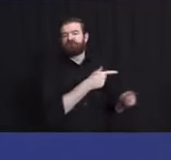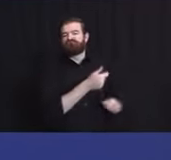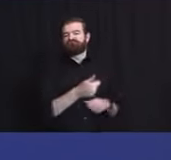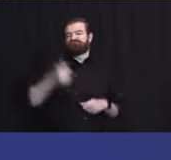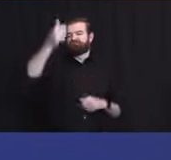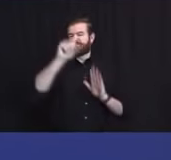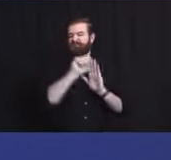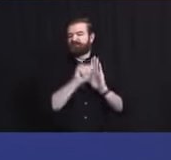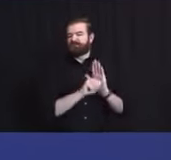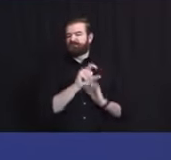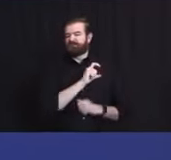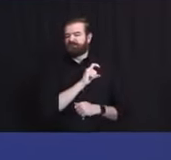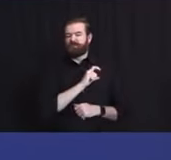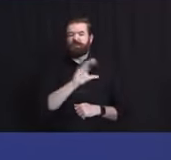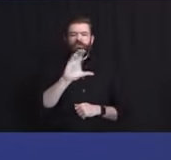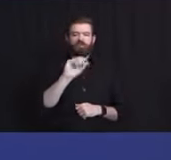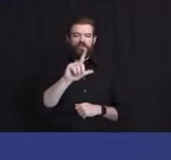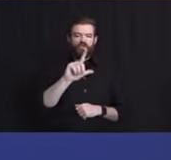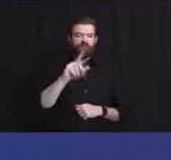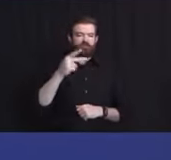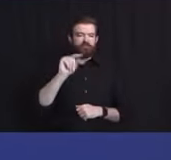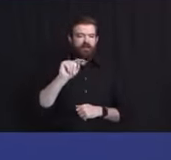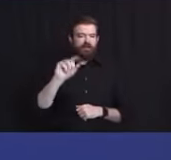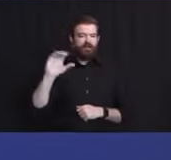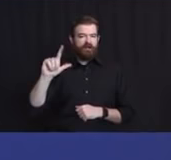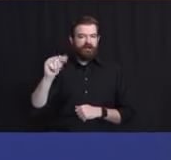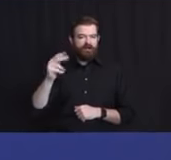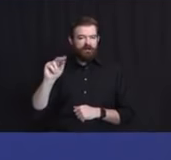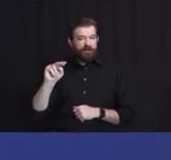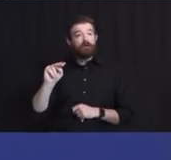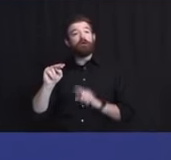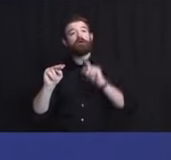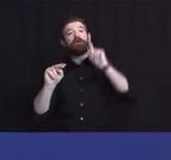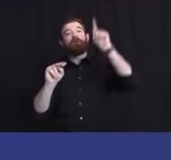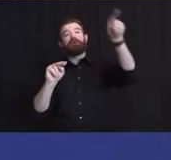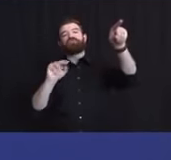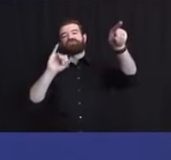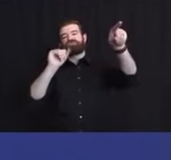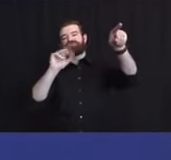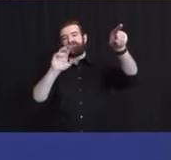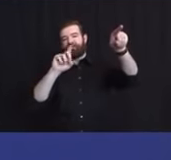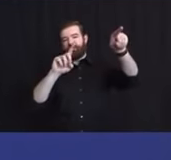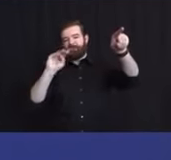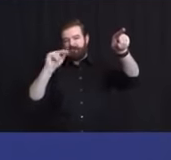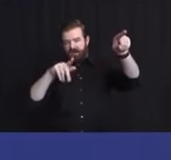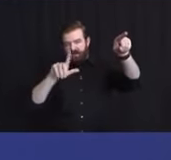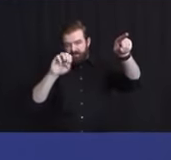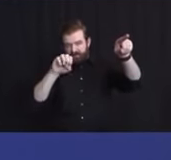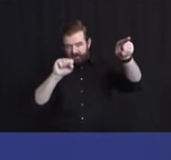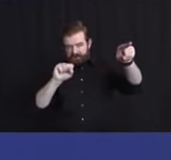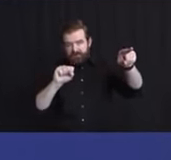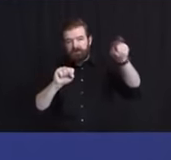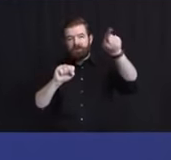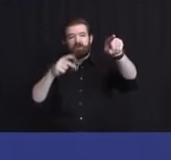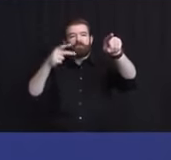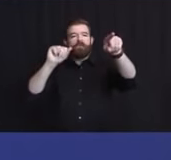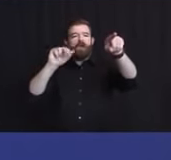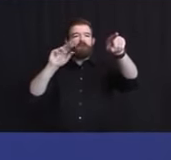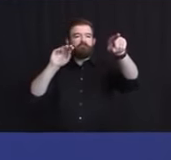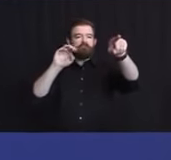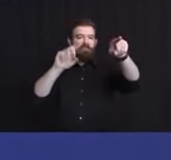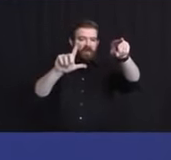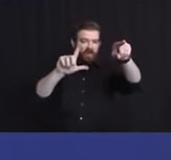Pat Callahan. We have Jared Maples, the Director of the Office of Homeland Security and Preparedness, Paramel Garg, Chief Counsel, a cast of